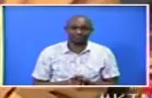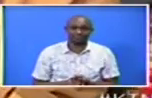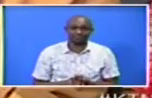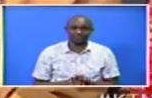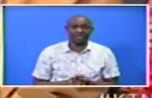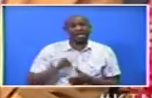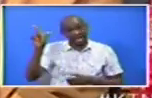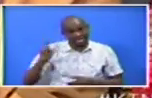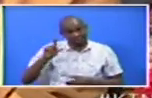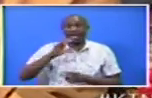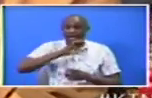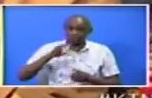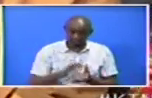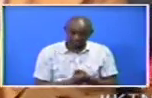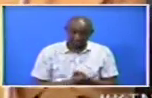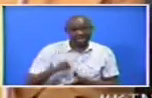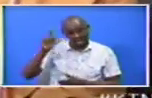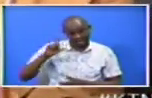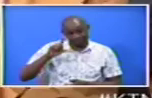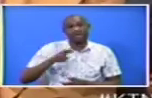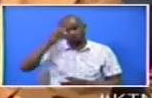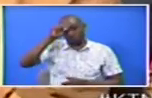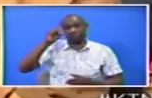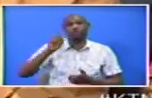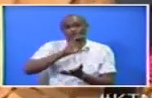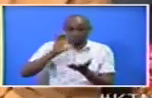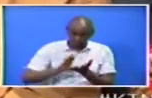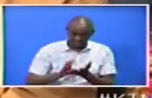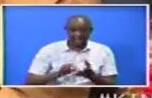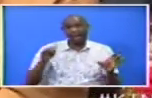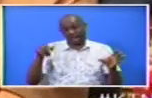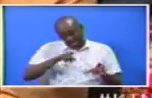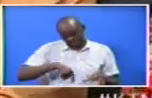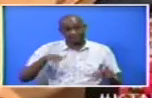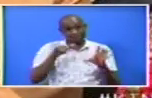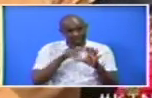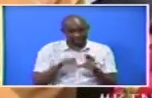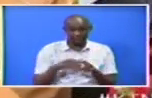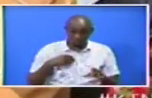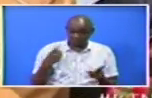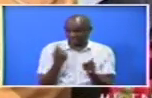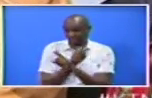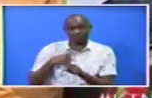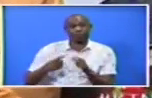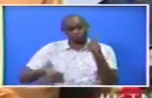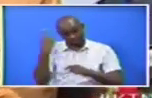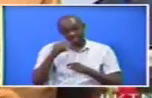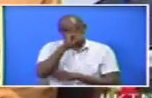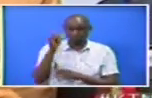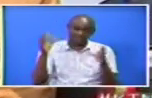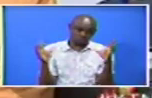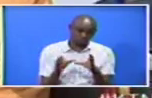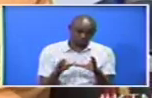County, like Kipia North constituency, as members of candidates of Jubilee